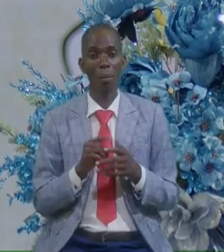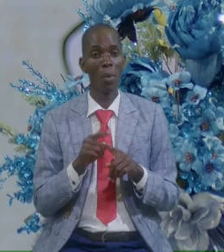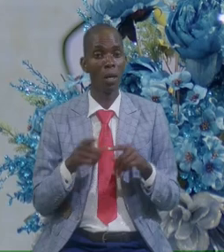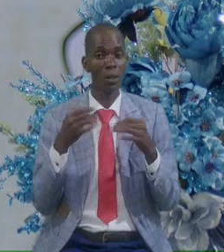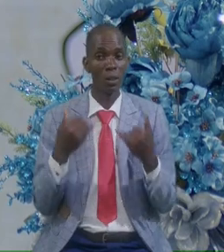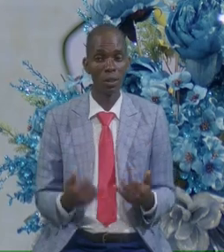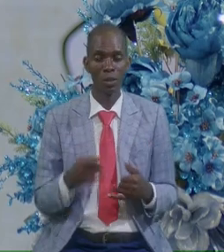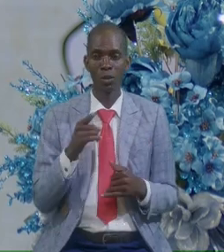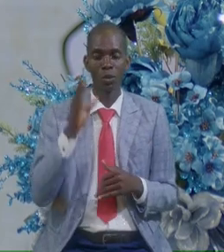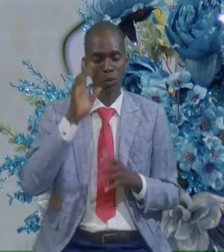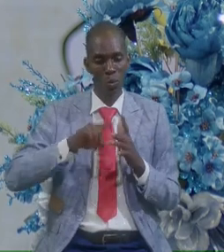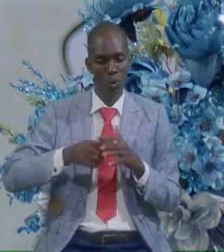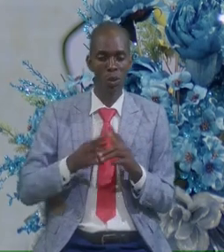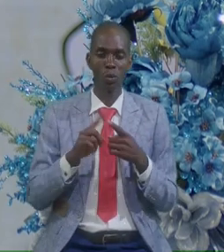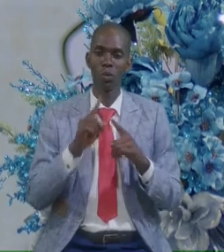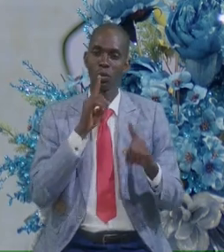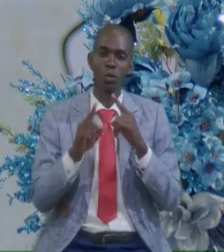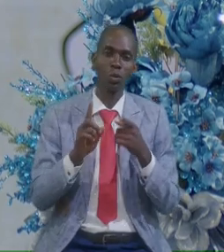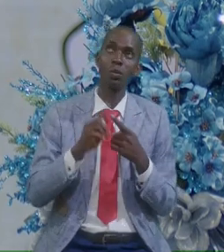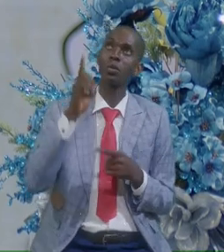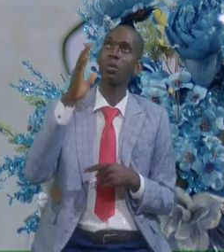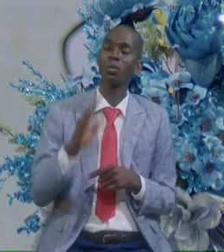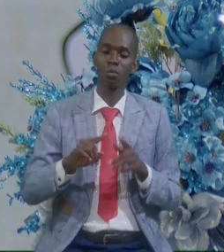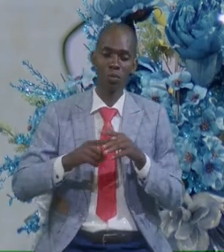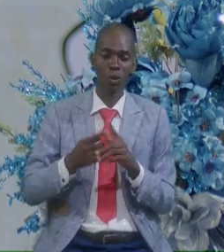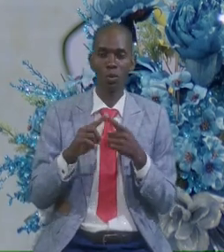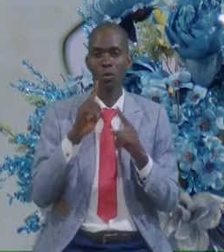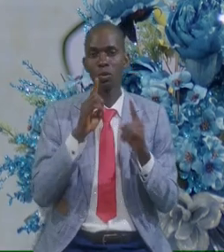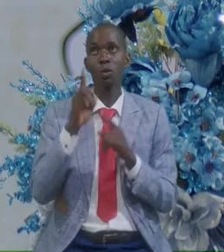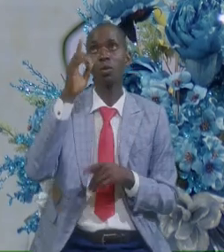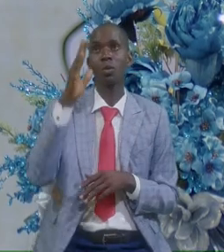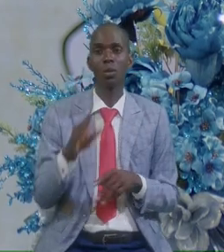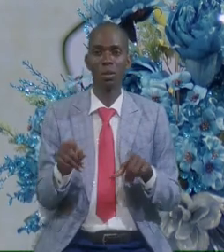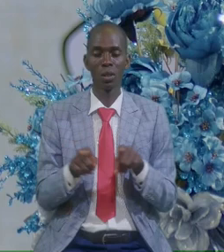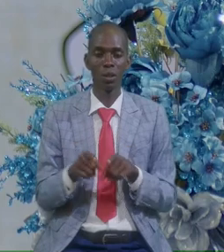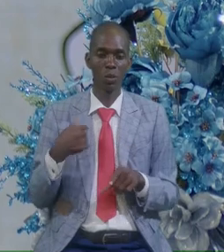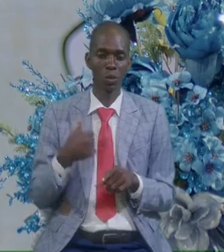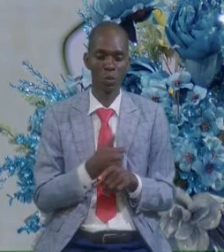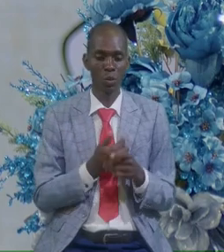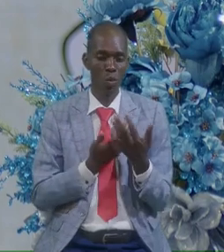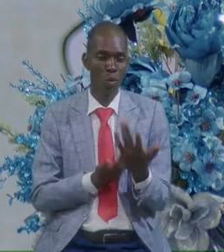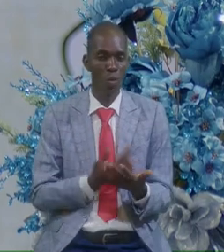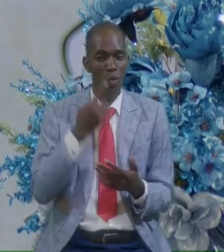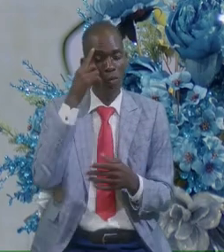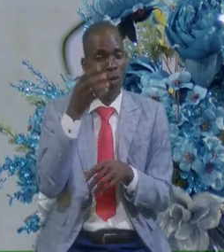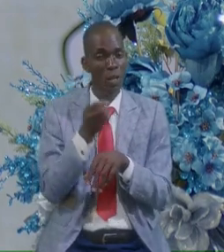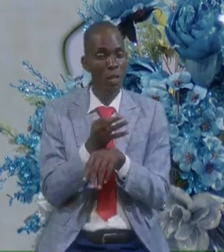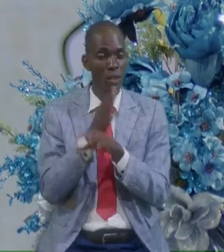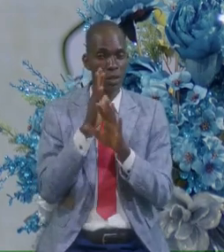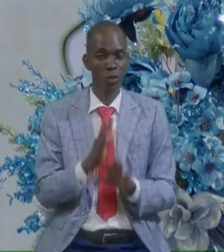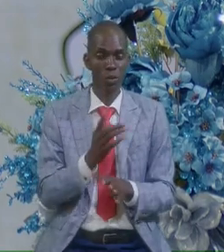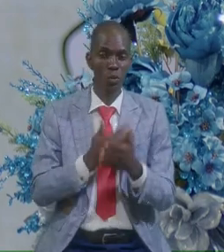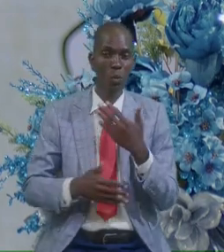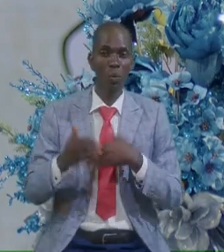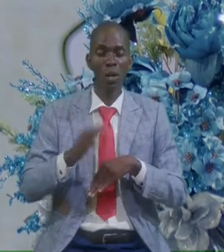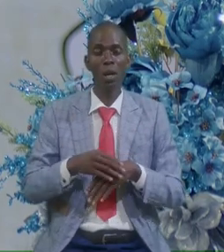start talking to God. You start talking to God while we're waiting for the counselors to come back. And once they're through with you,